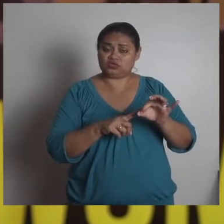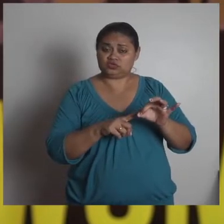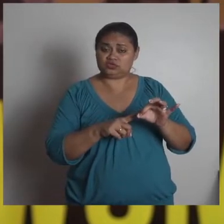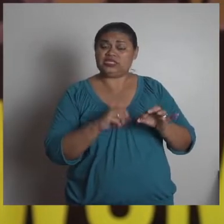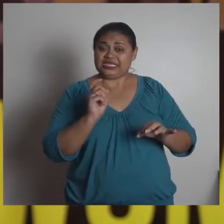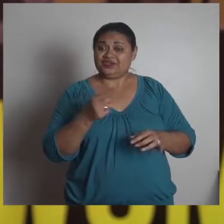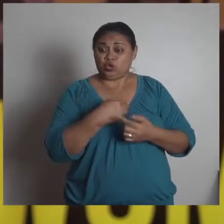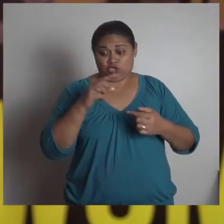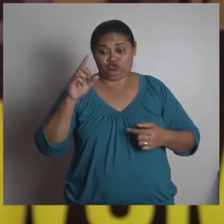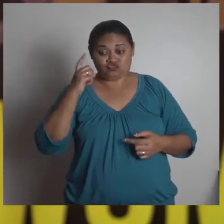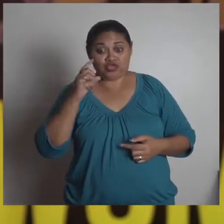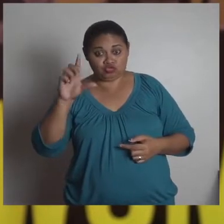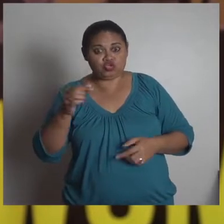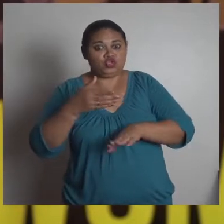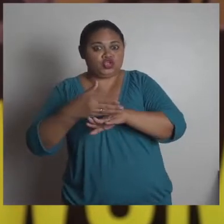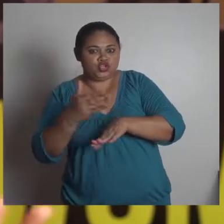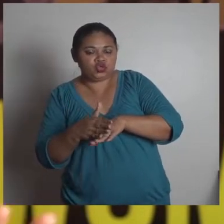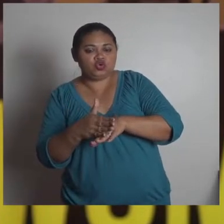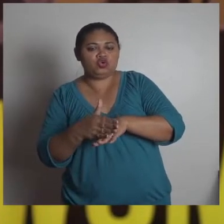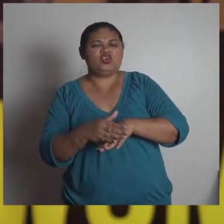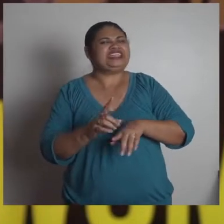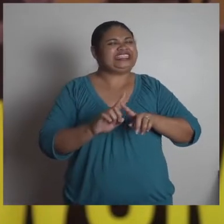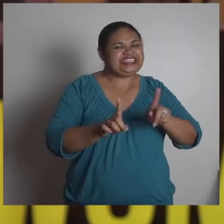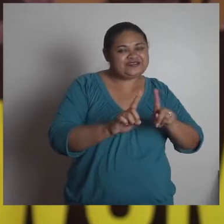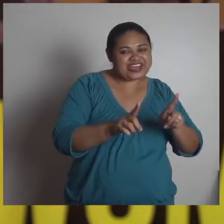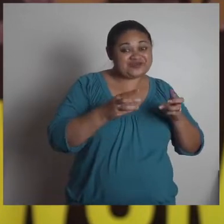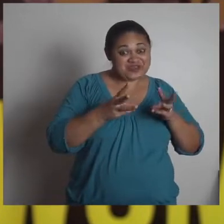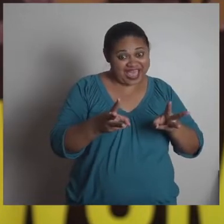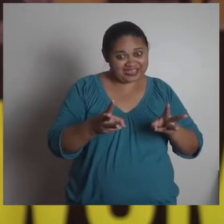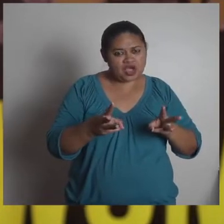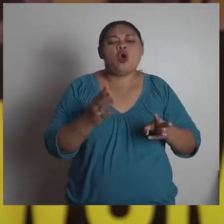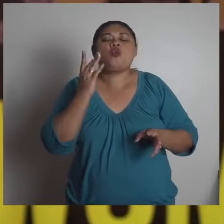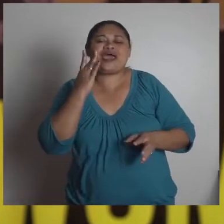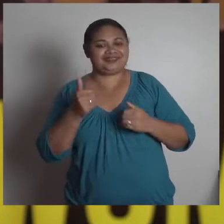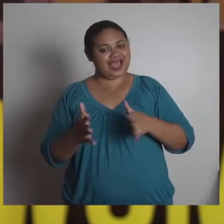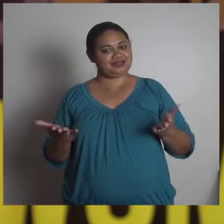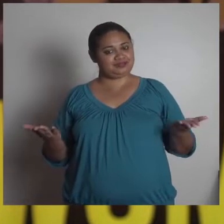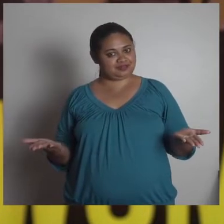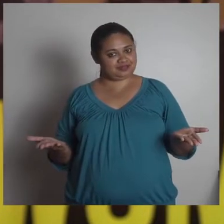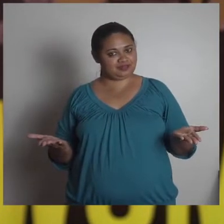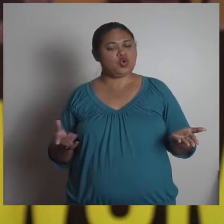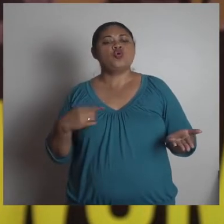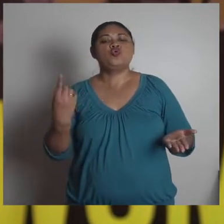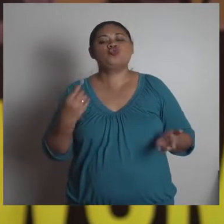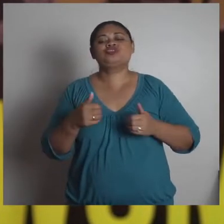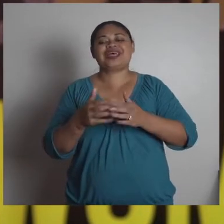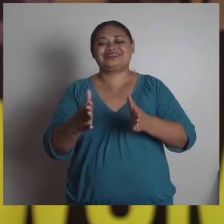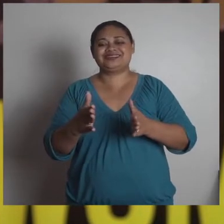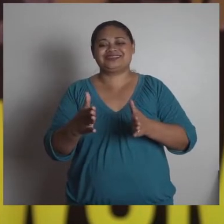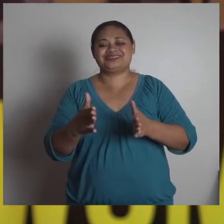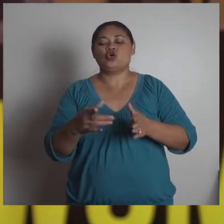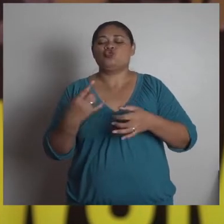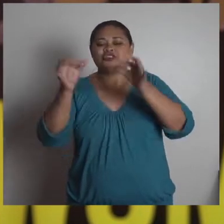to challenge, and we're going to try and do it in new ways with agroecology and all these things, when do we actually